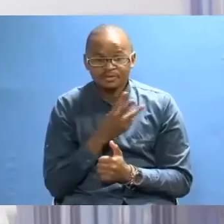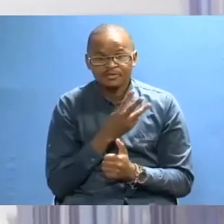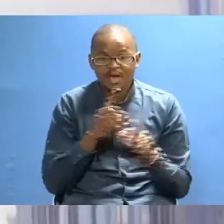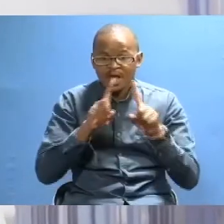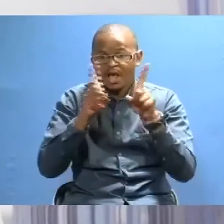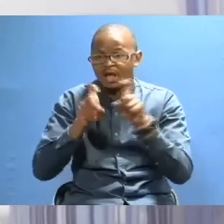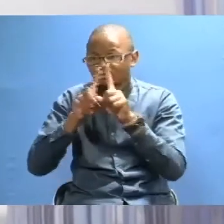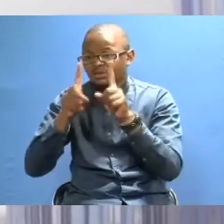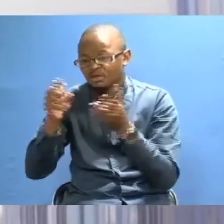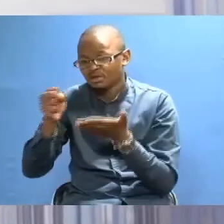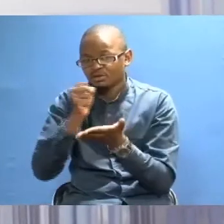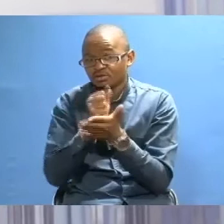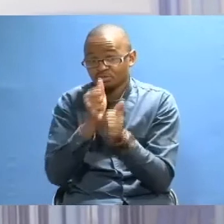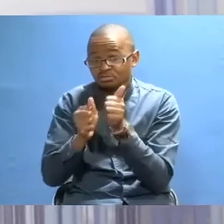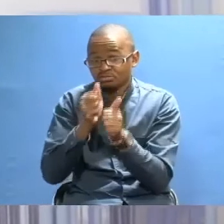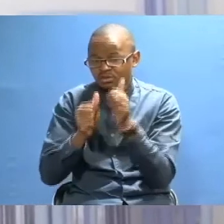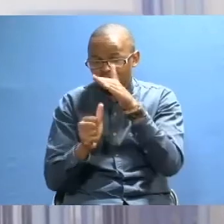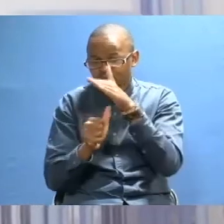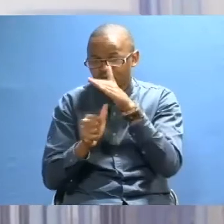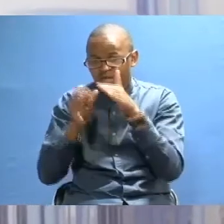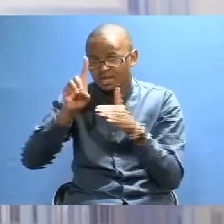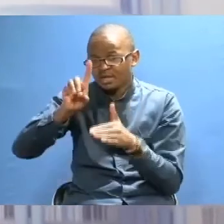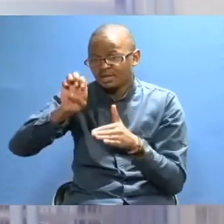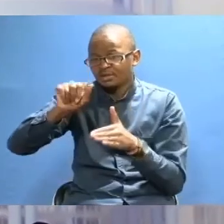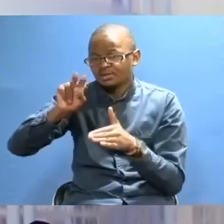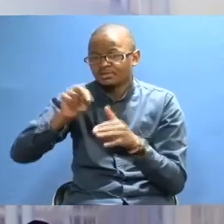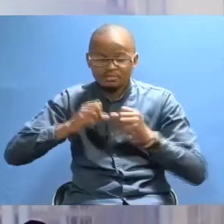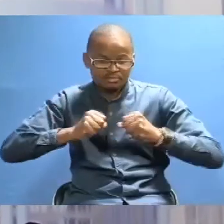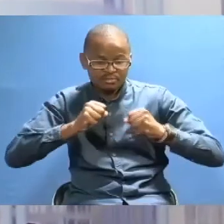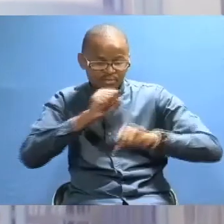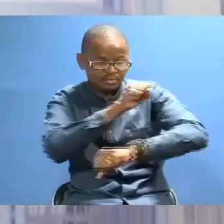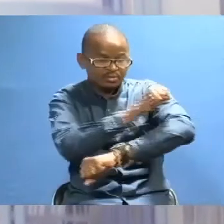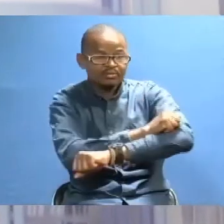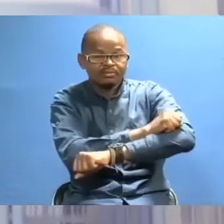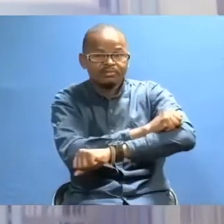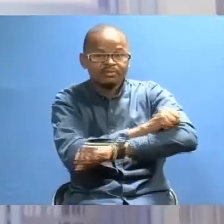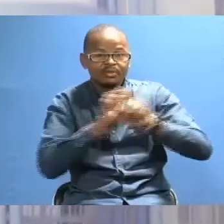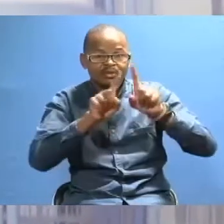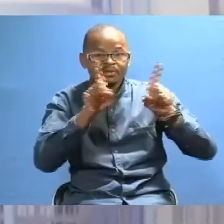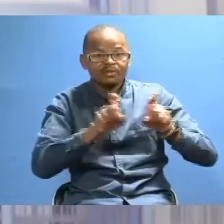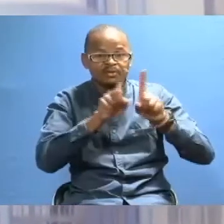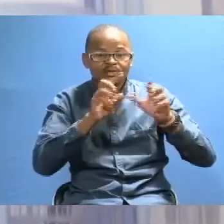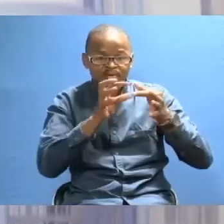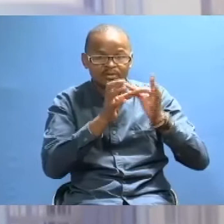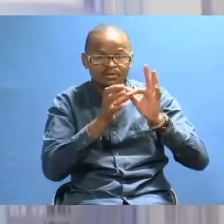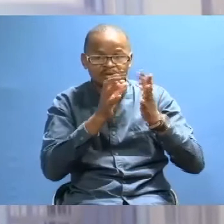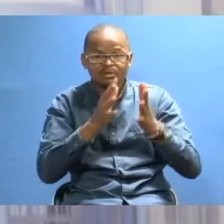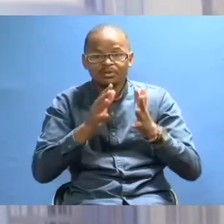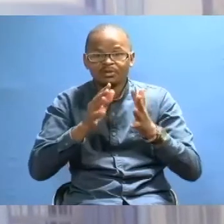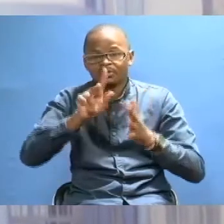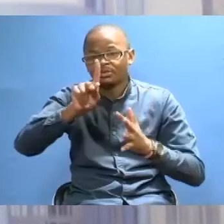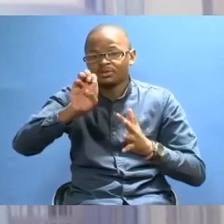We have an examination office which is under the Dean's office and is headed by the school examination coordinator, who